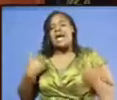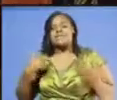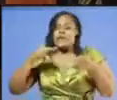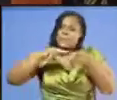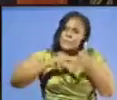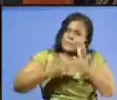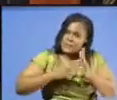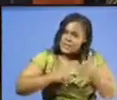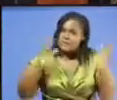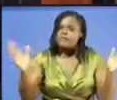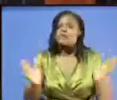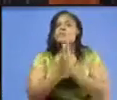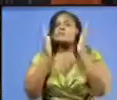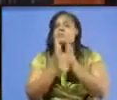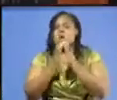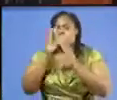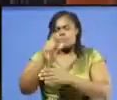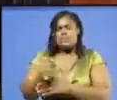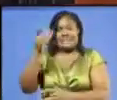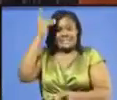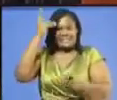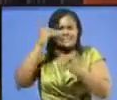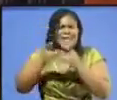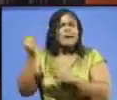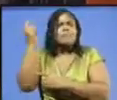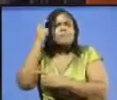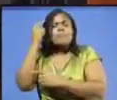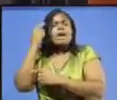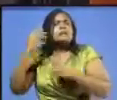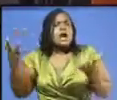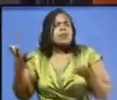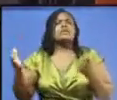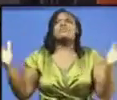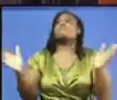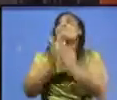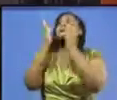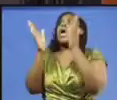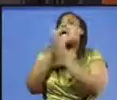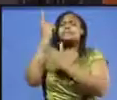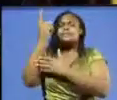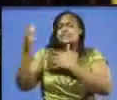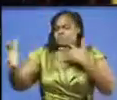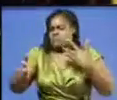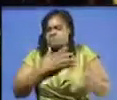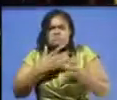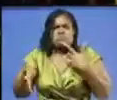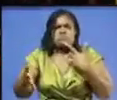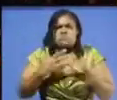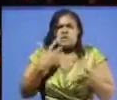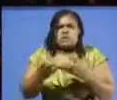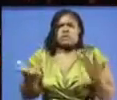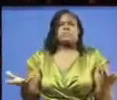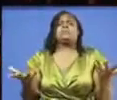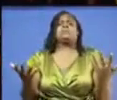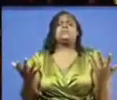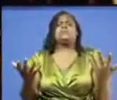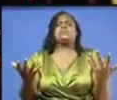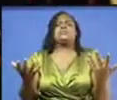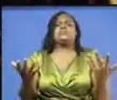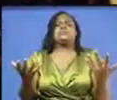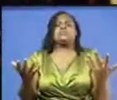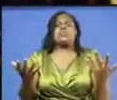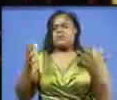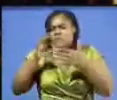to purpose in your mind that you're going to praise him even when your tears are falling. You're